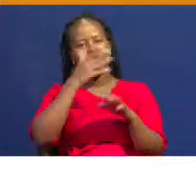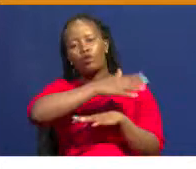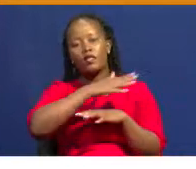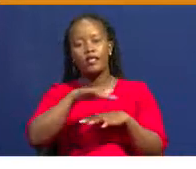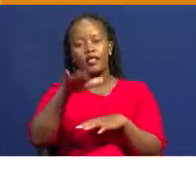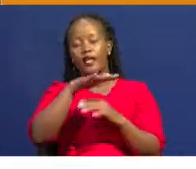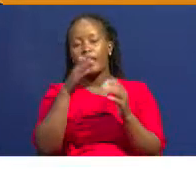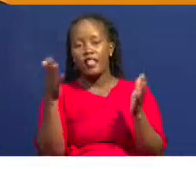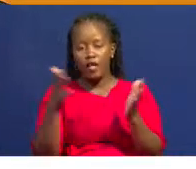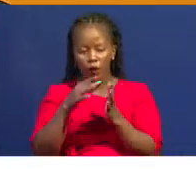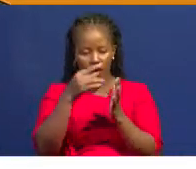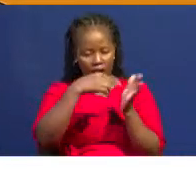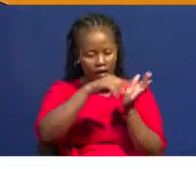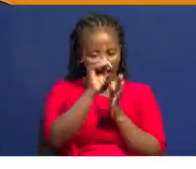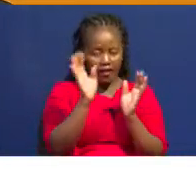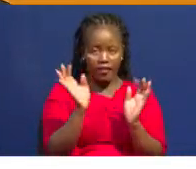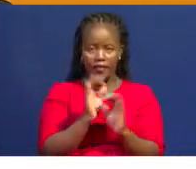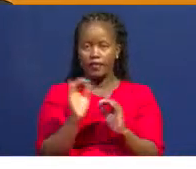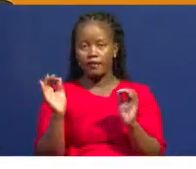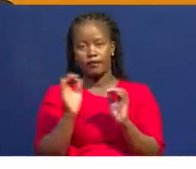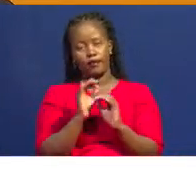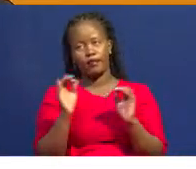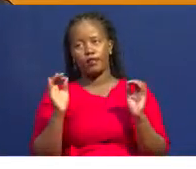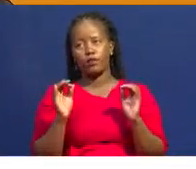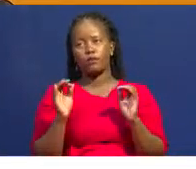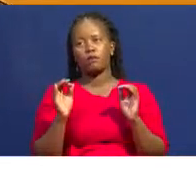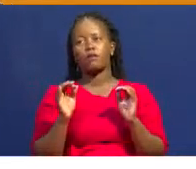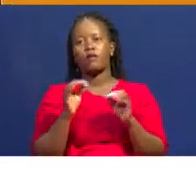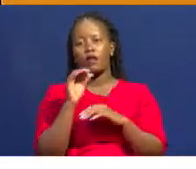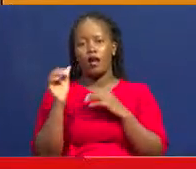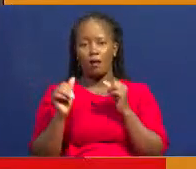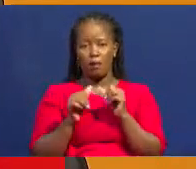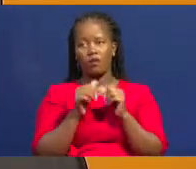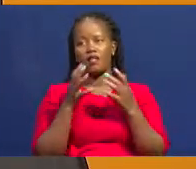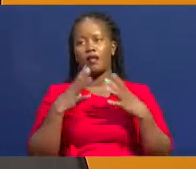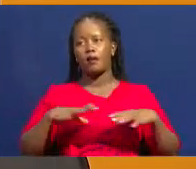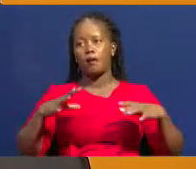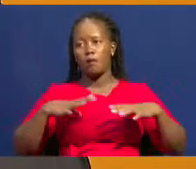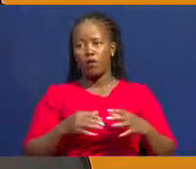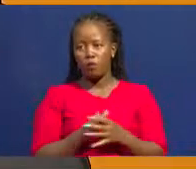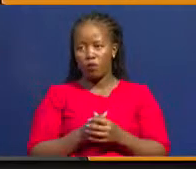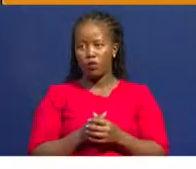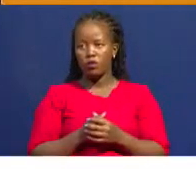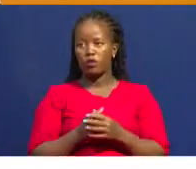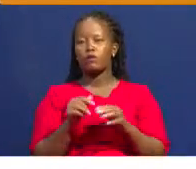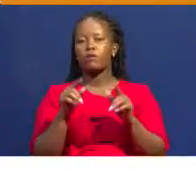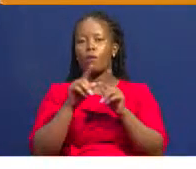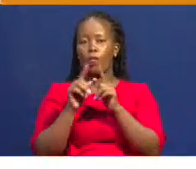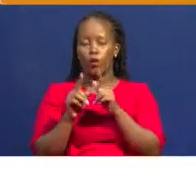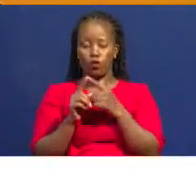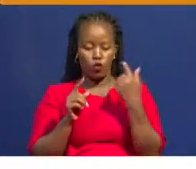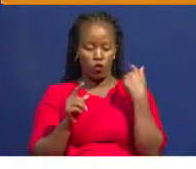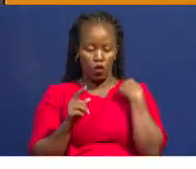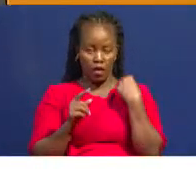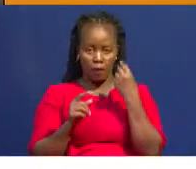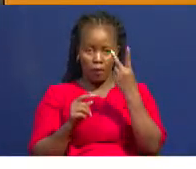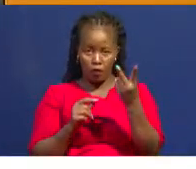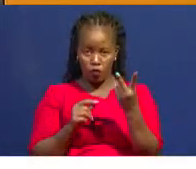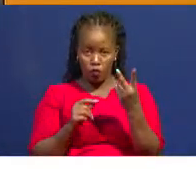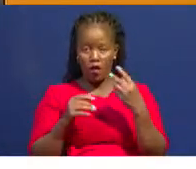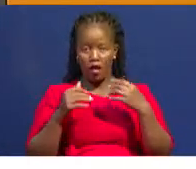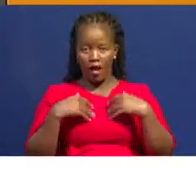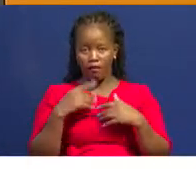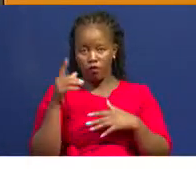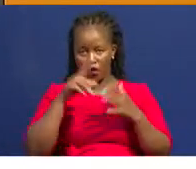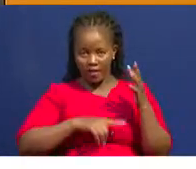non-designated points. That it could be one on pedestrians. We also have, number two, we have now